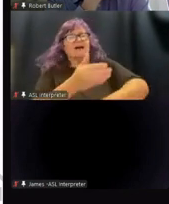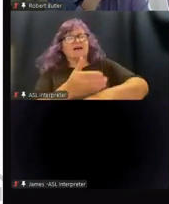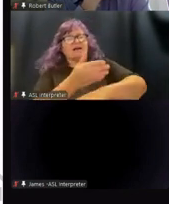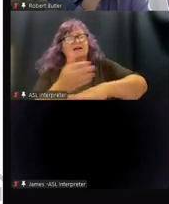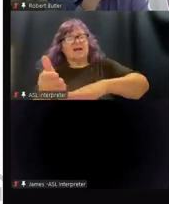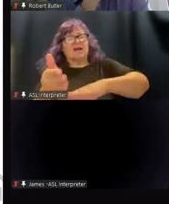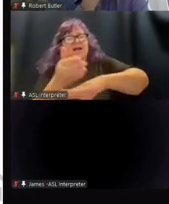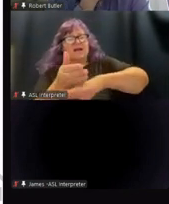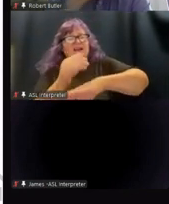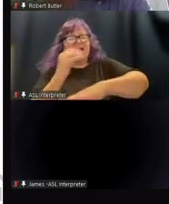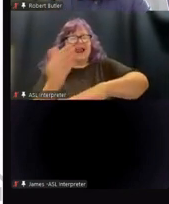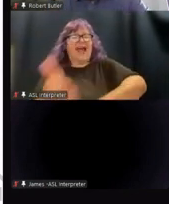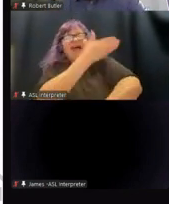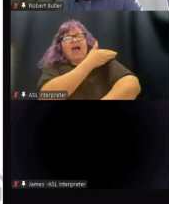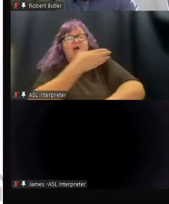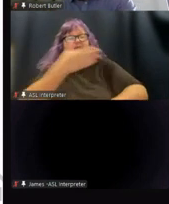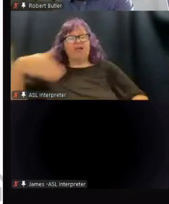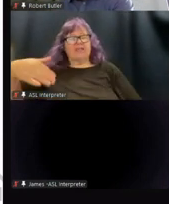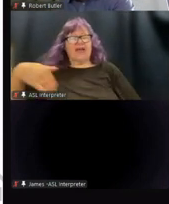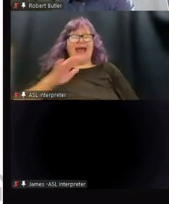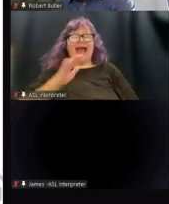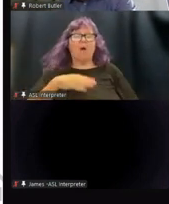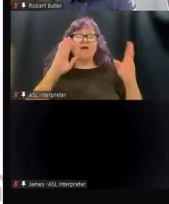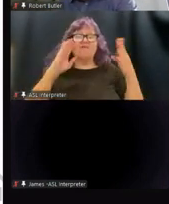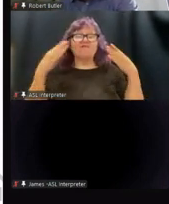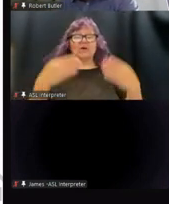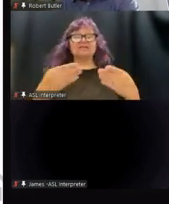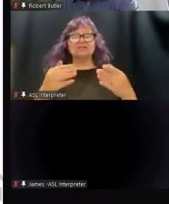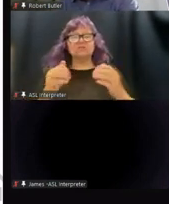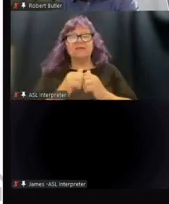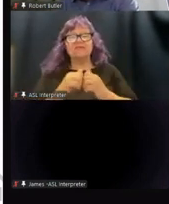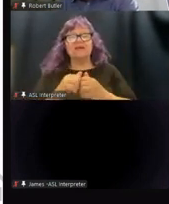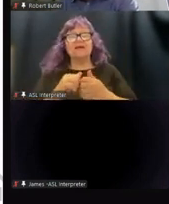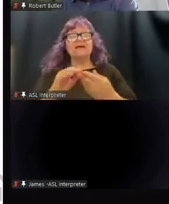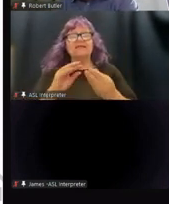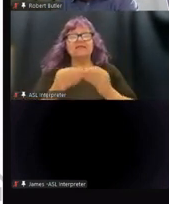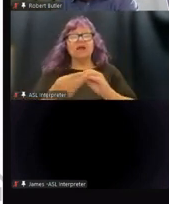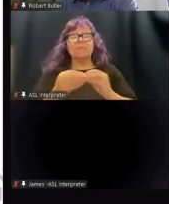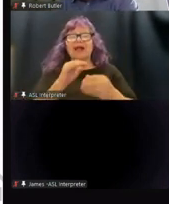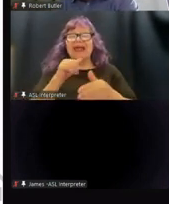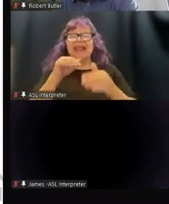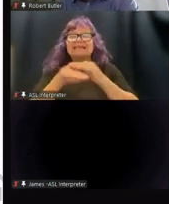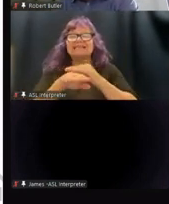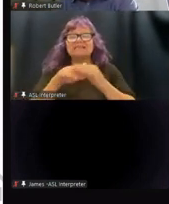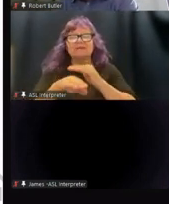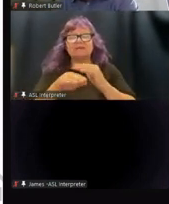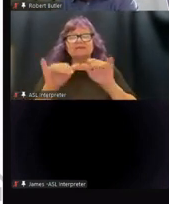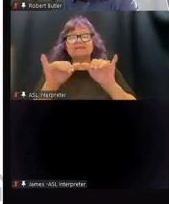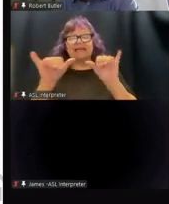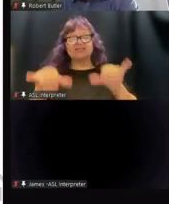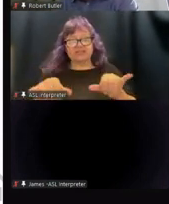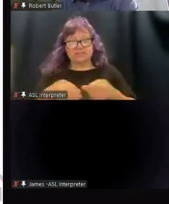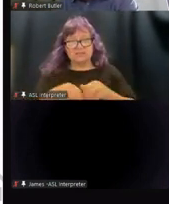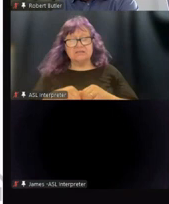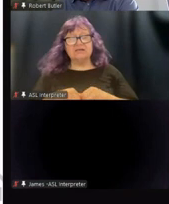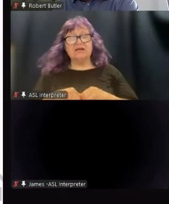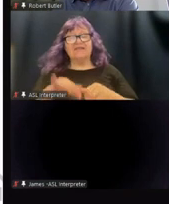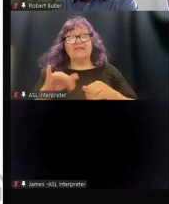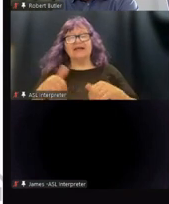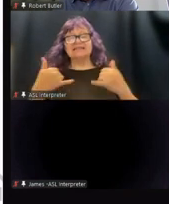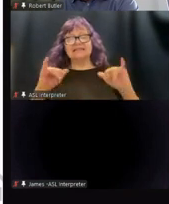of focus deals with the number of inaccessible stations that still remain in our